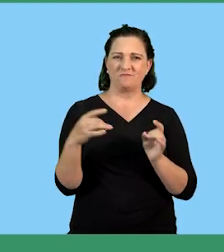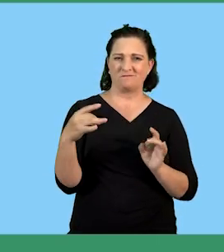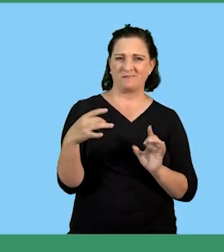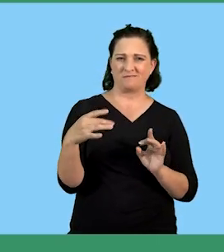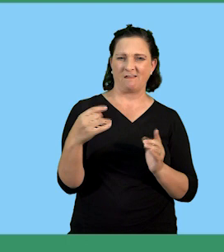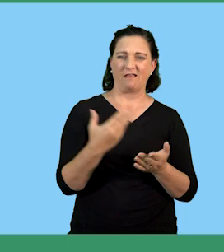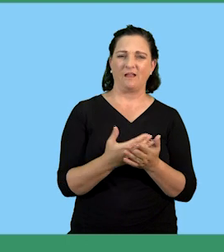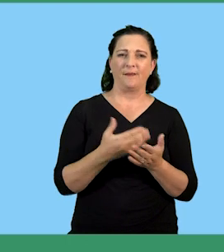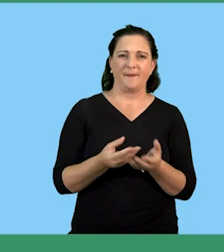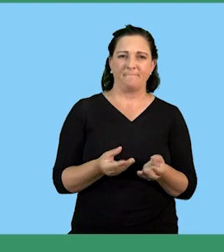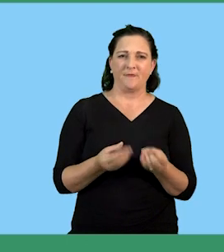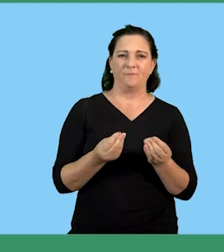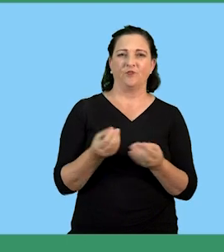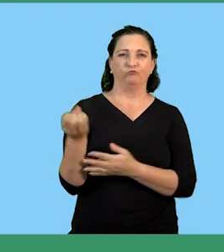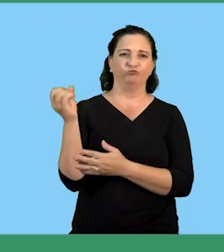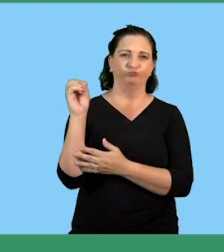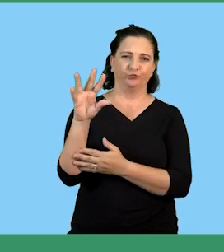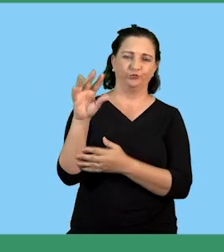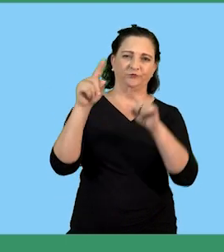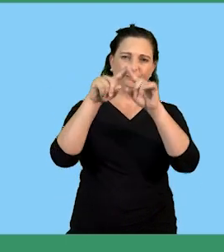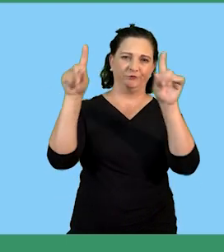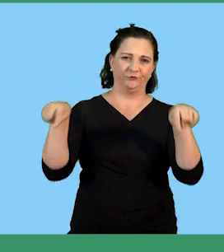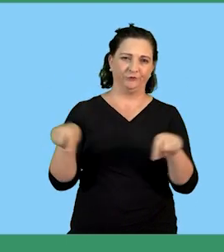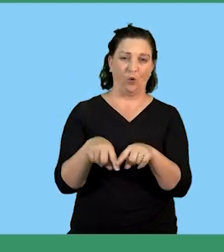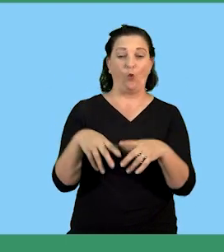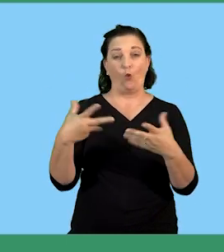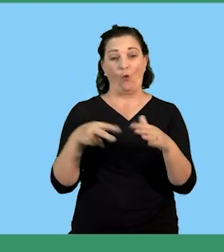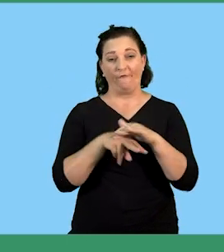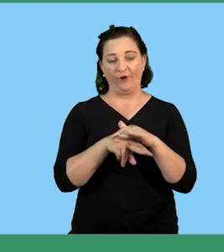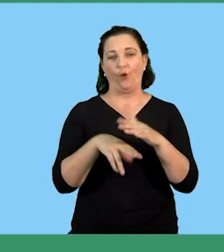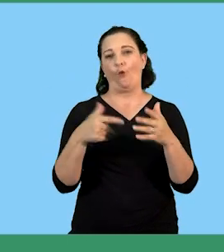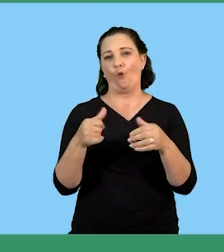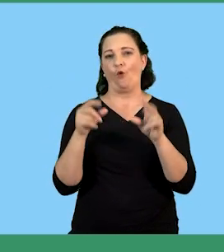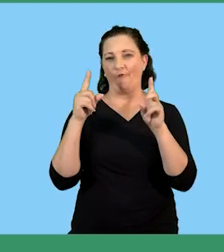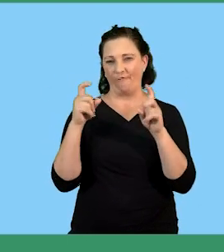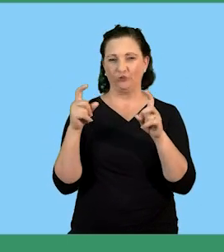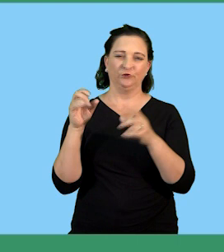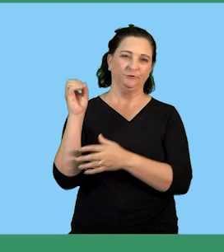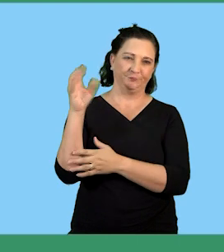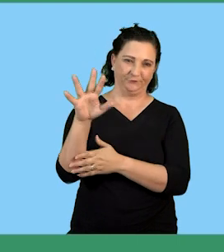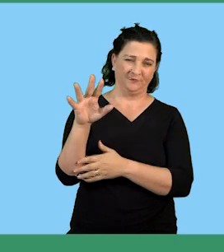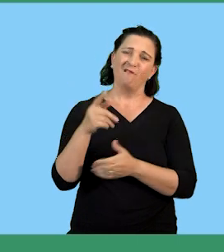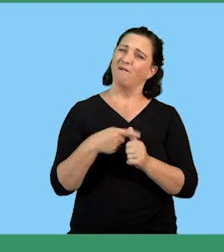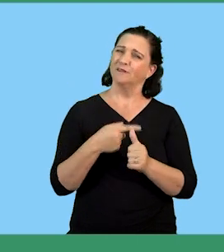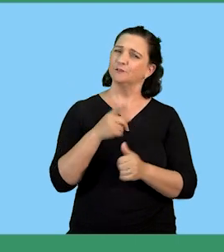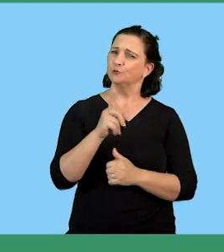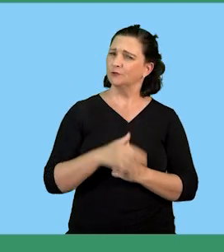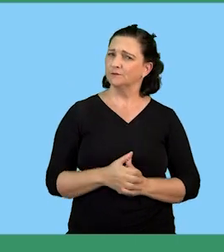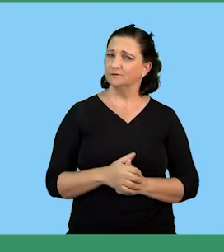on a screen and can show video footage or still images. So what could be the answer here?